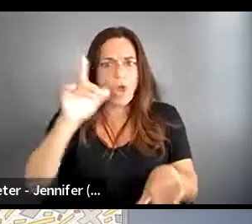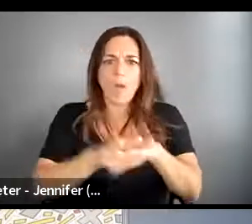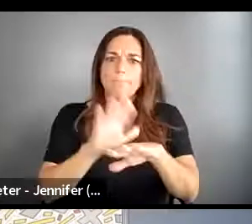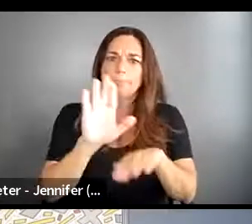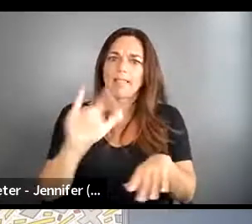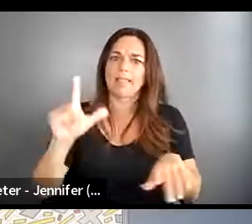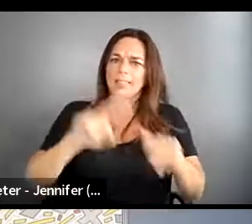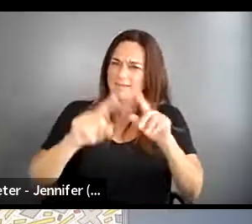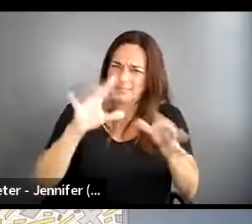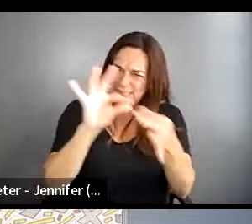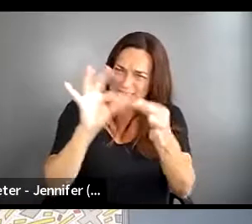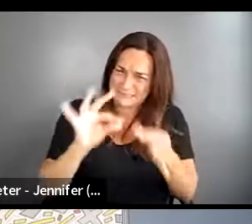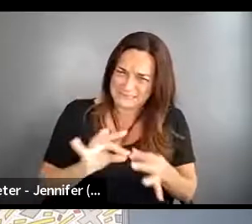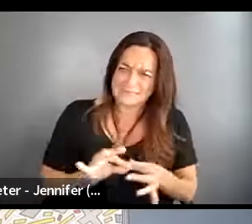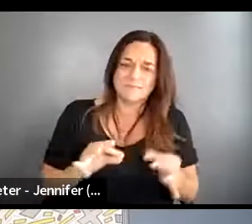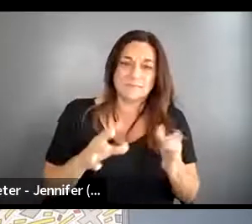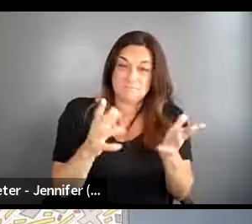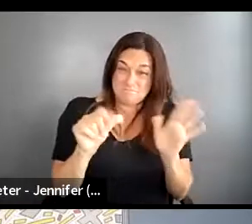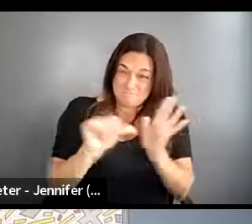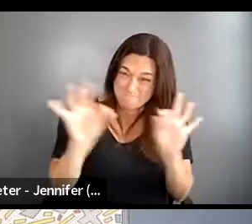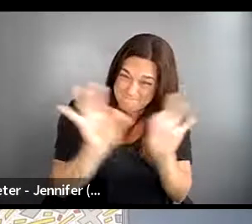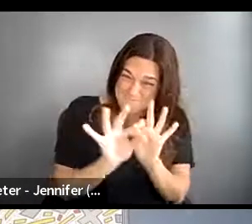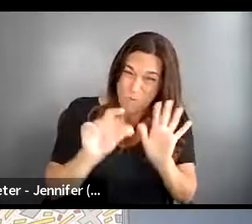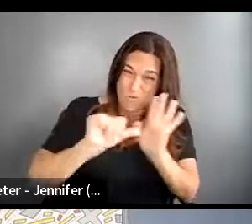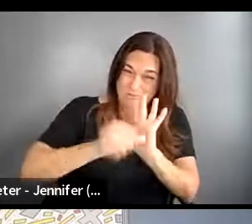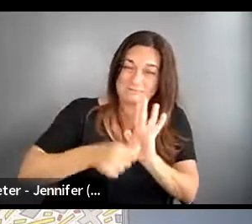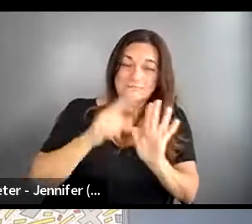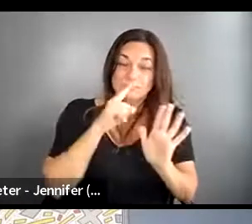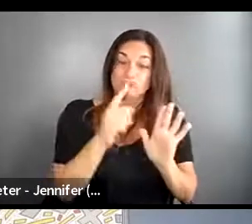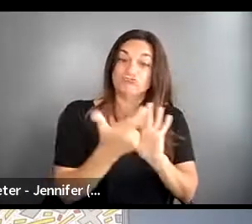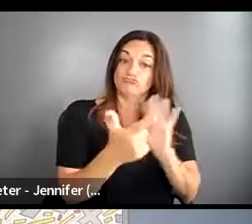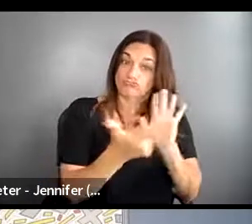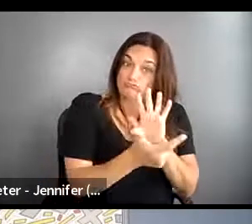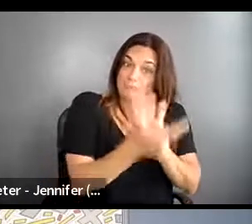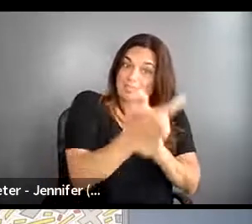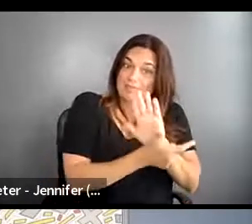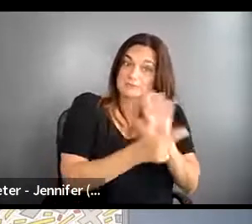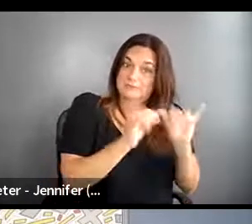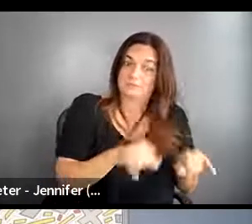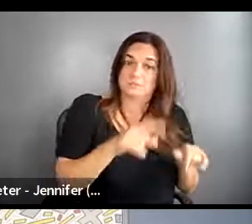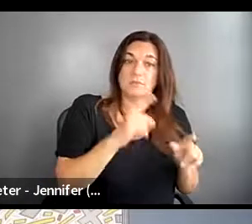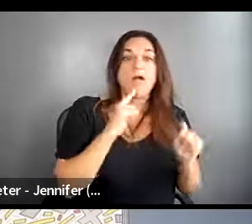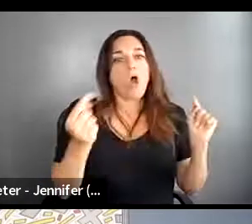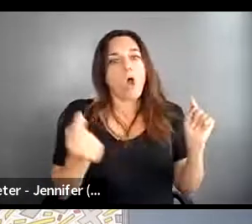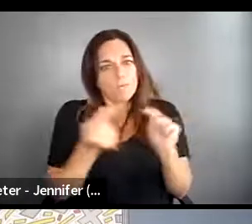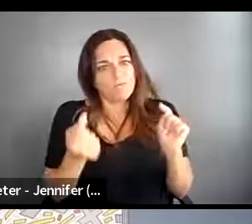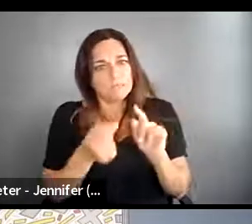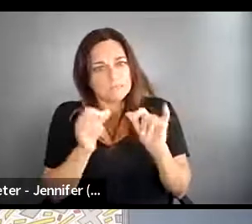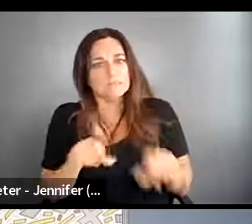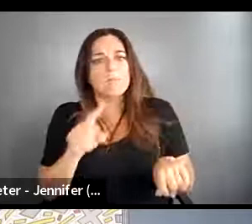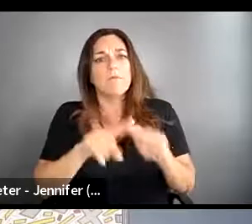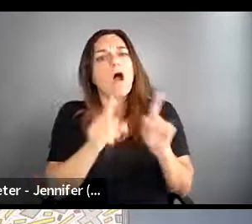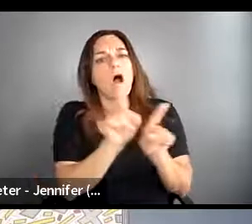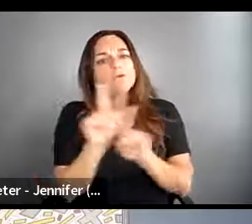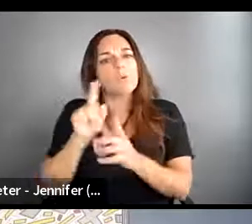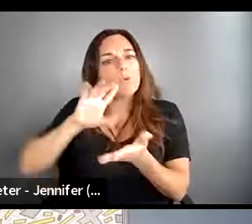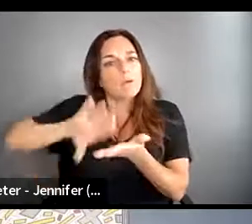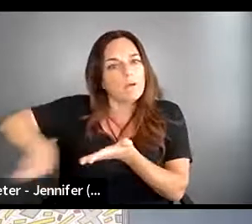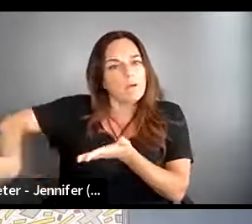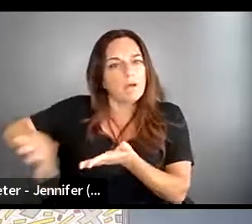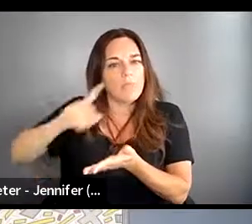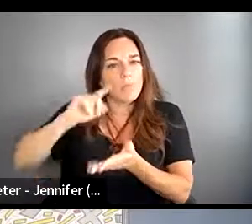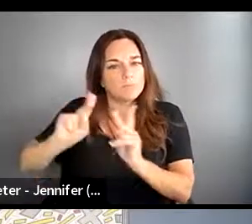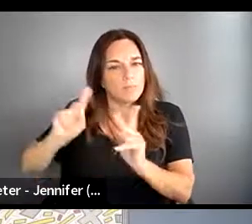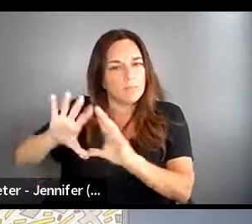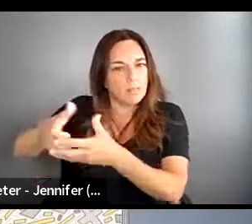with the harmful impacts of the criminal legal system, but also the harmful things that are happening to marginalized people all over the